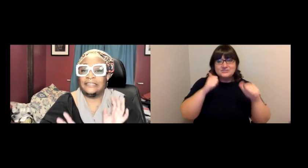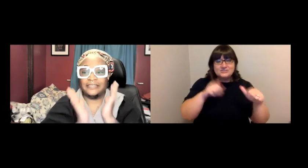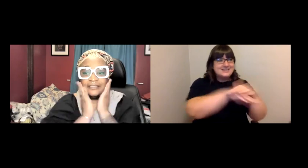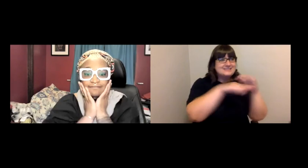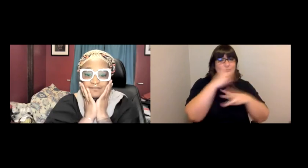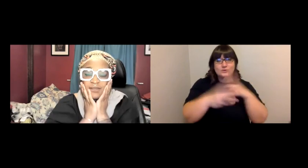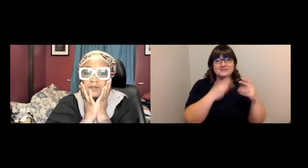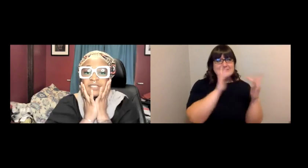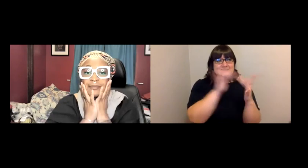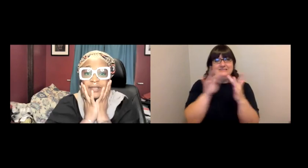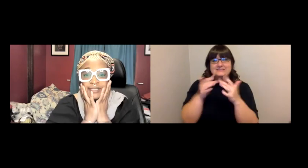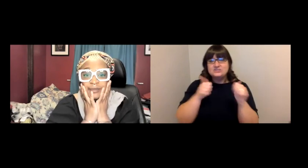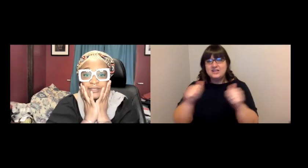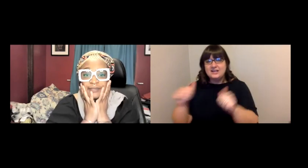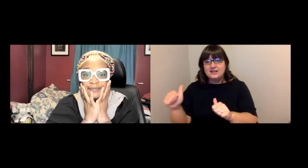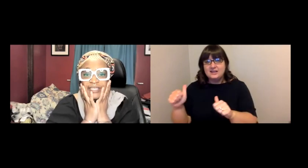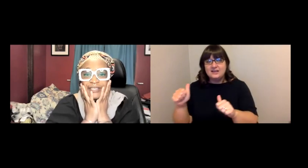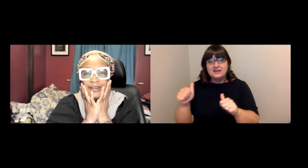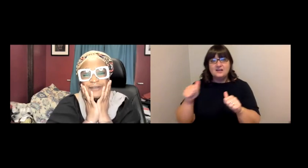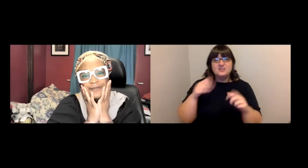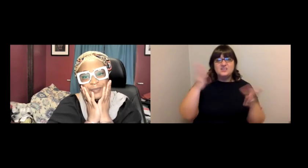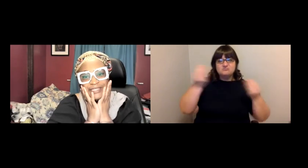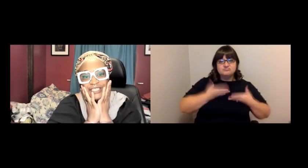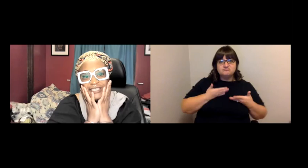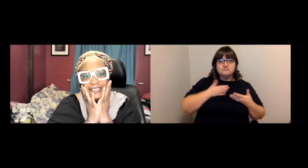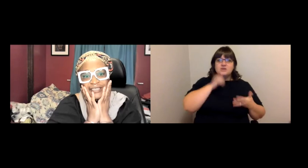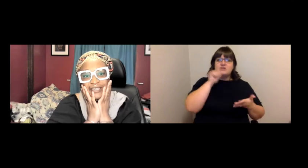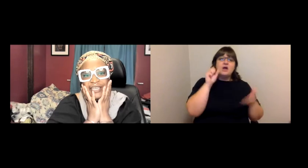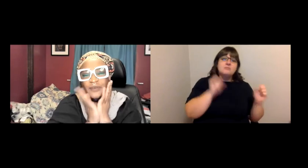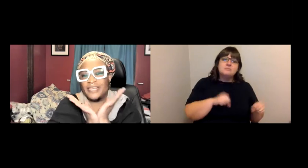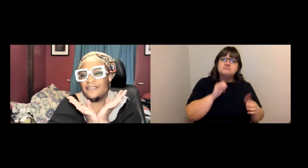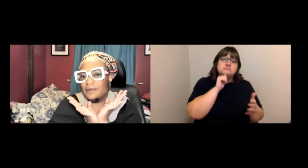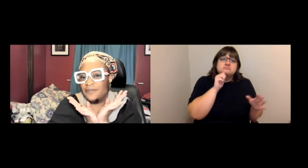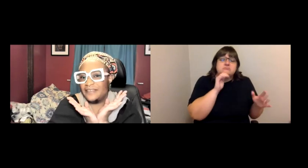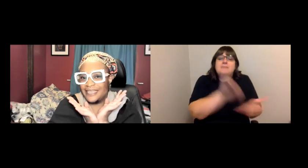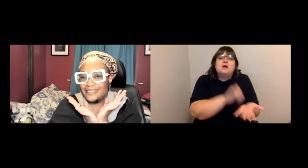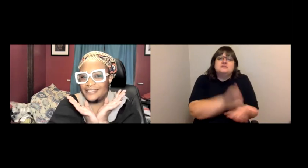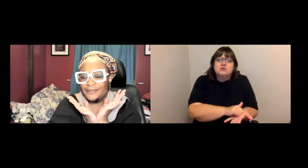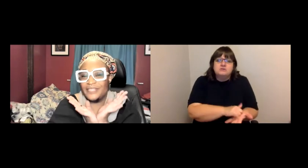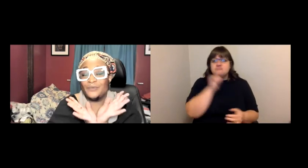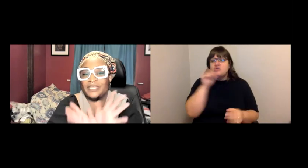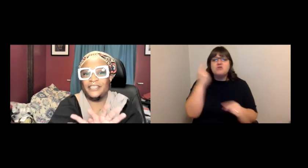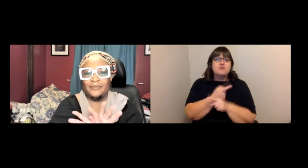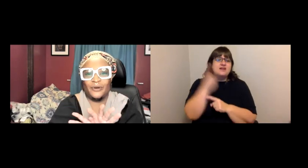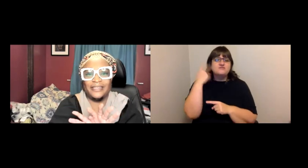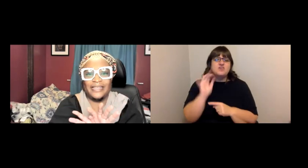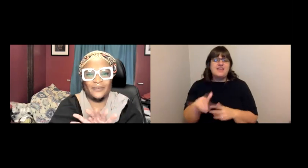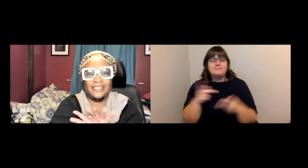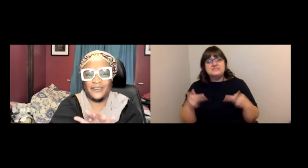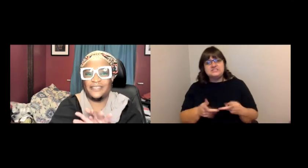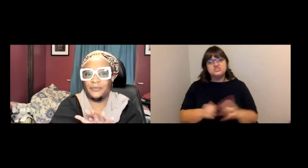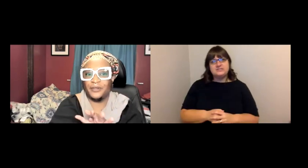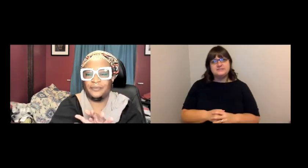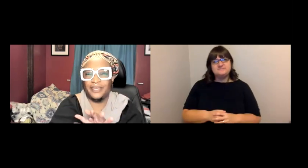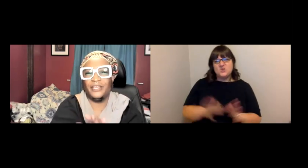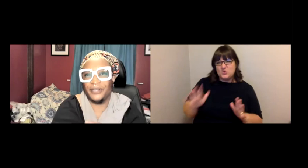told, no, it's not possible. You're not right for the position. It would wreck the vibe of the event. It's really just important that everyone's there in